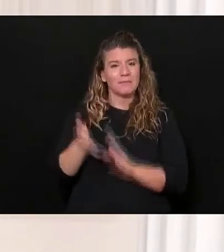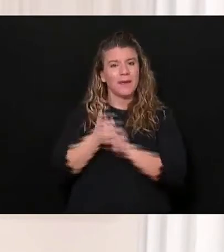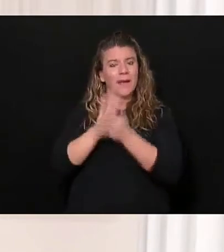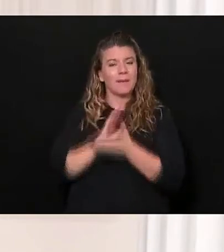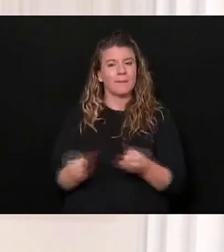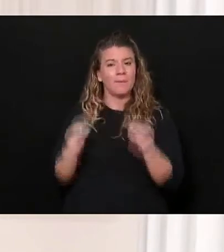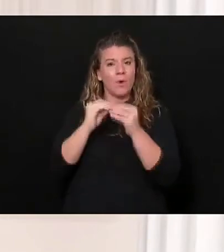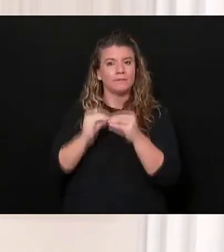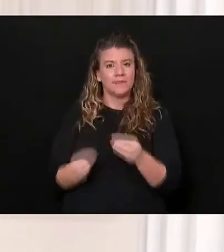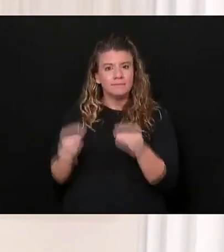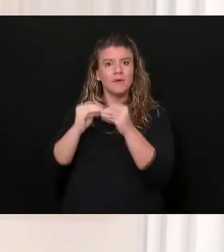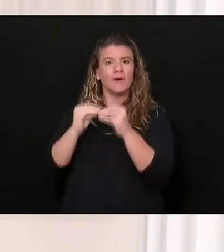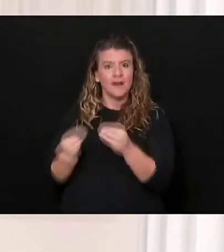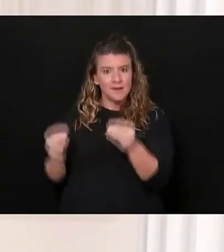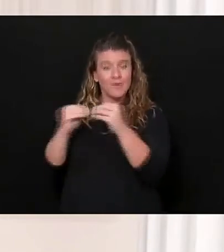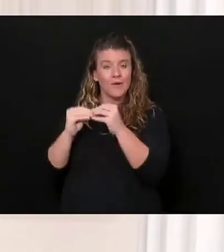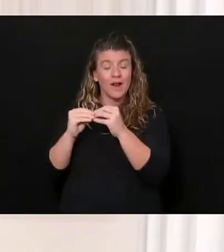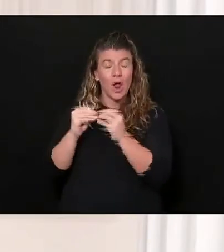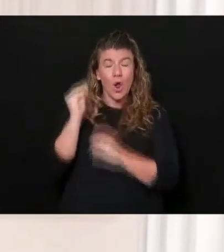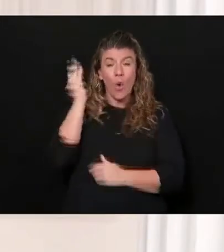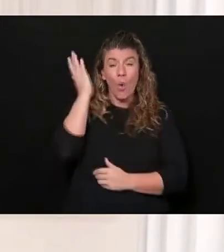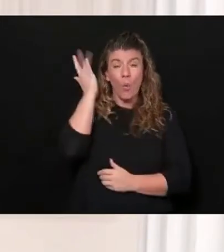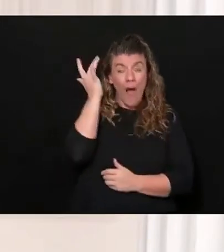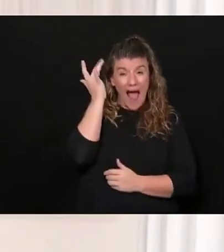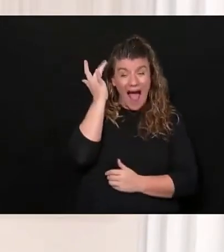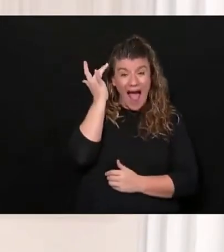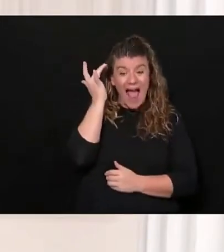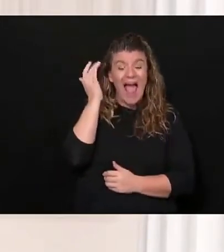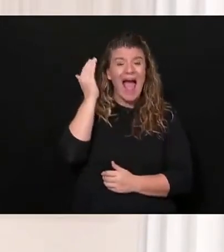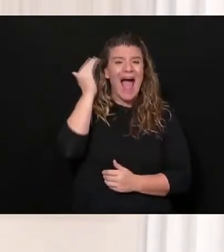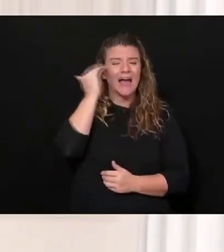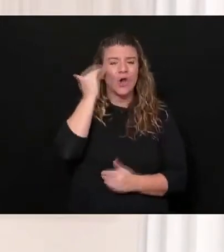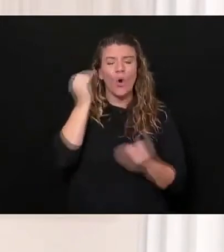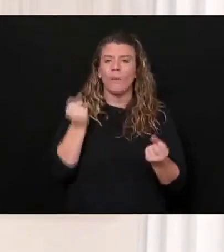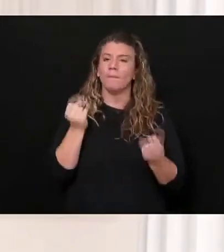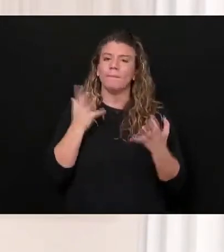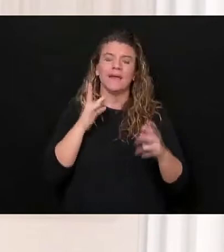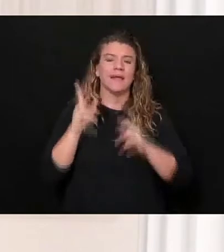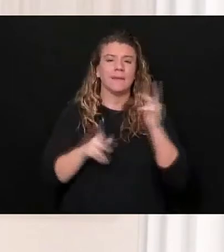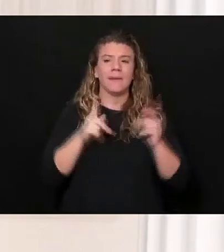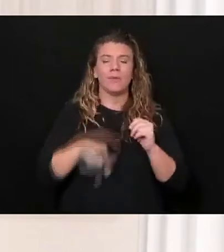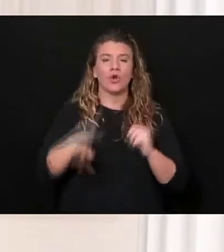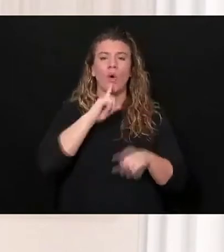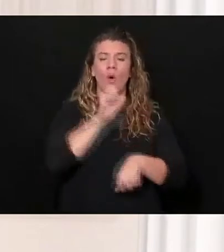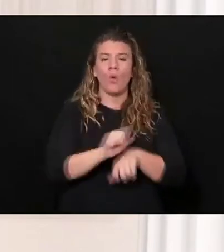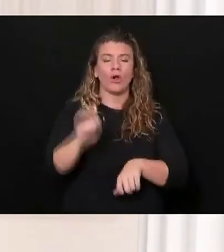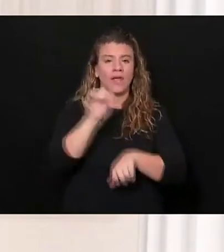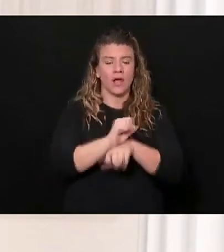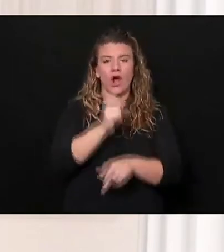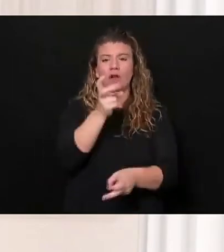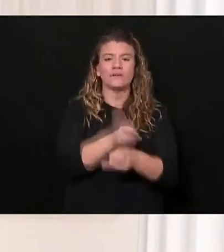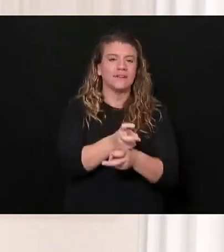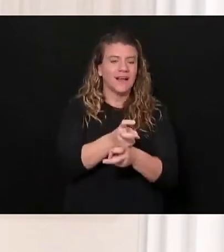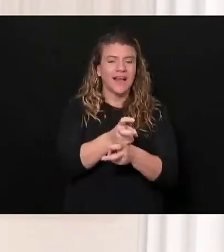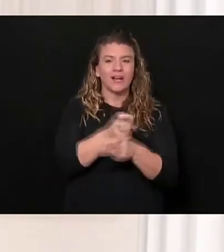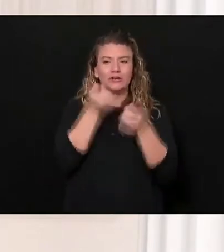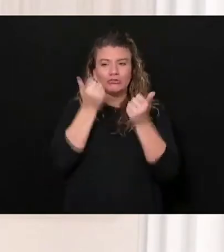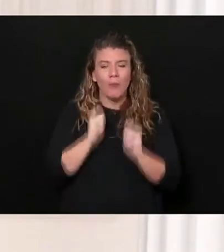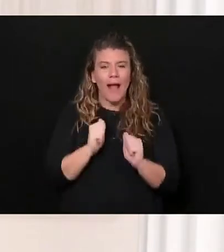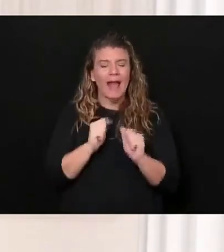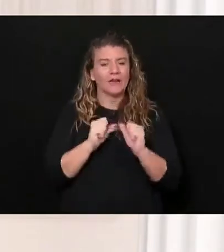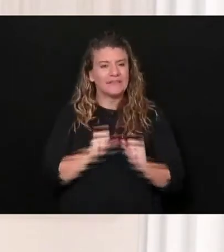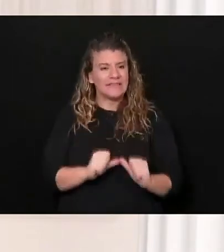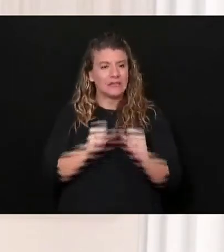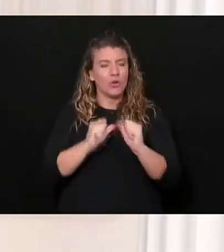widespread. And we believe that although I know that many people are working very, very diligently to maintain and